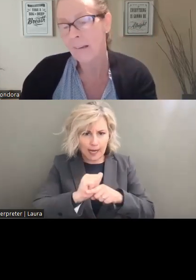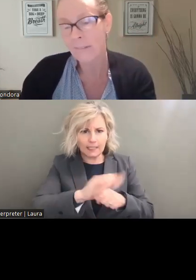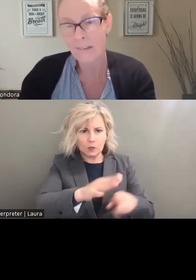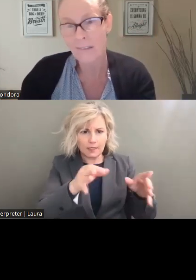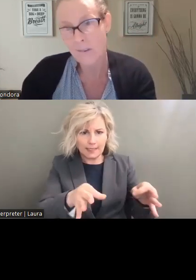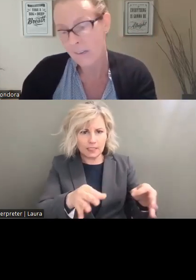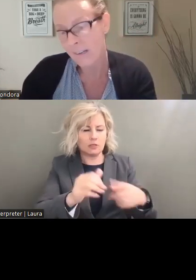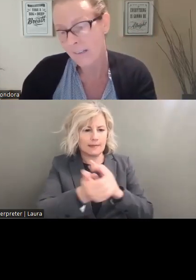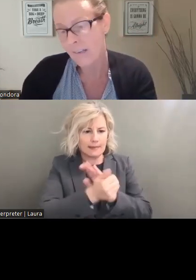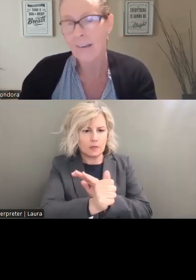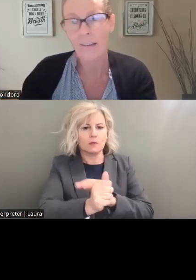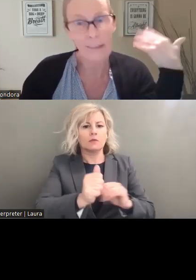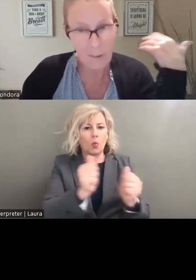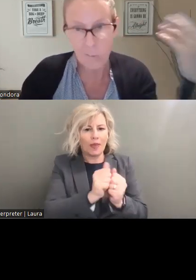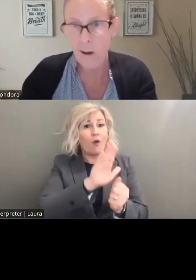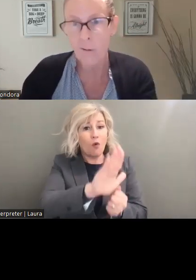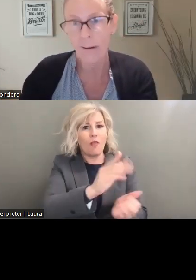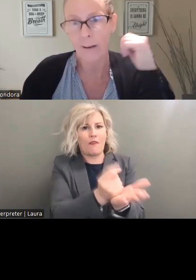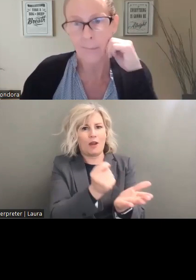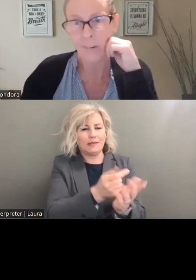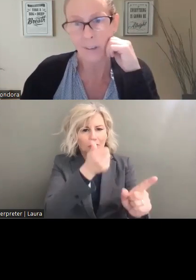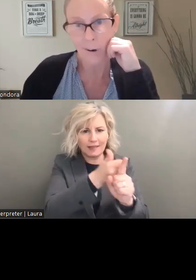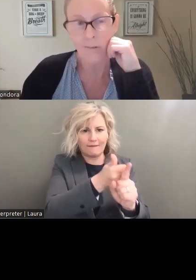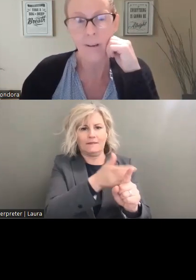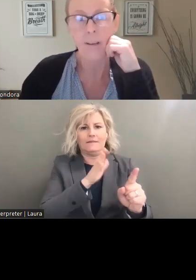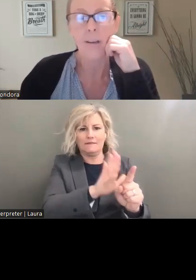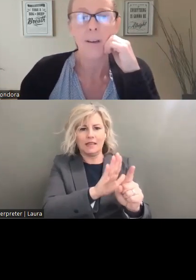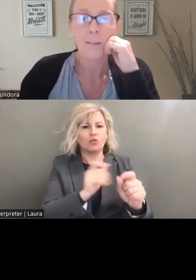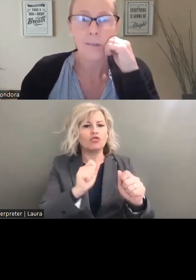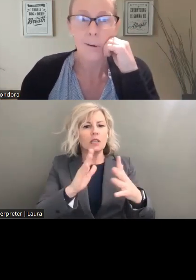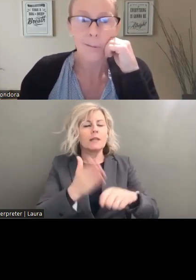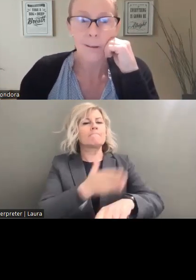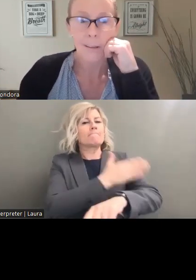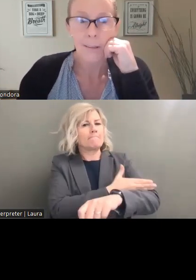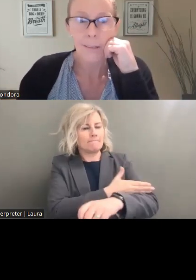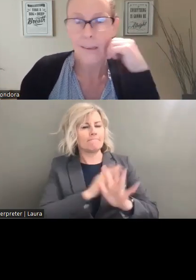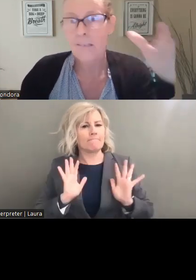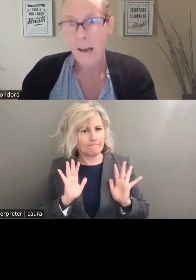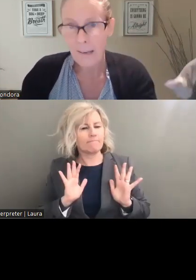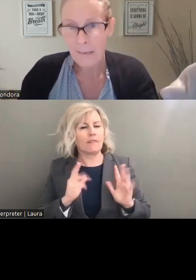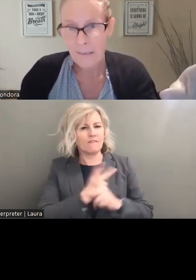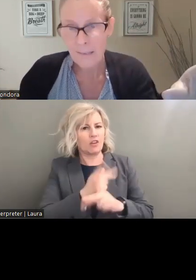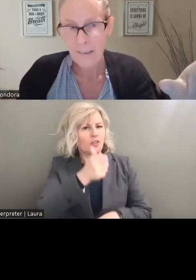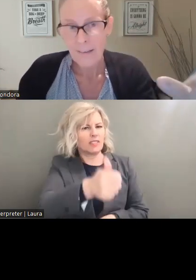her the confidence that she needs to kind of grow and come into her own. So